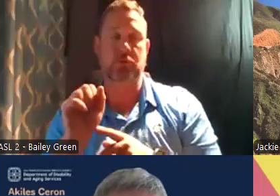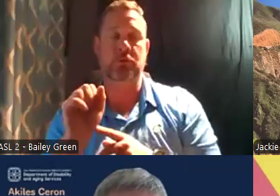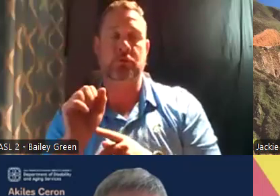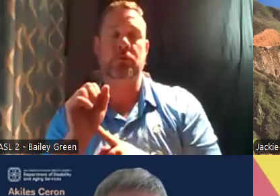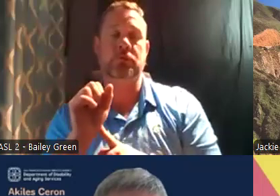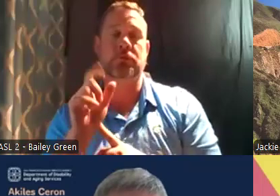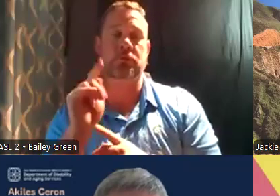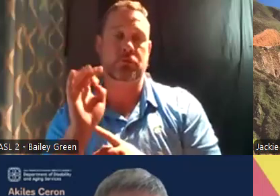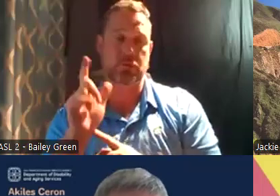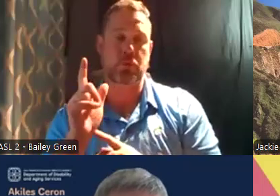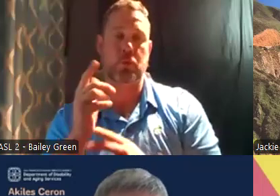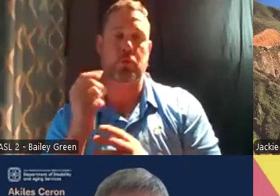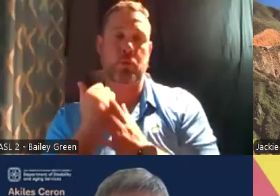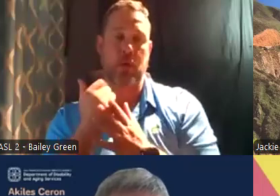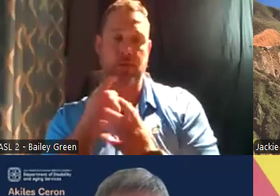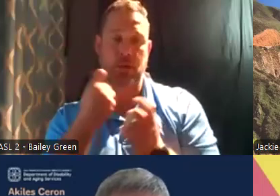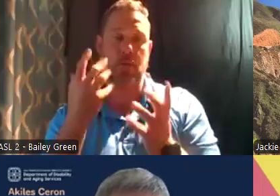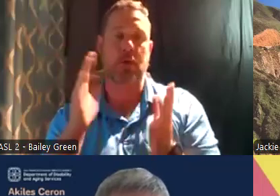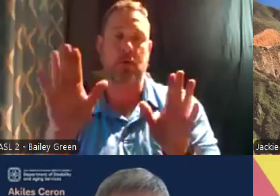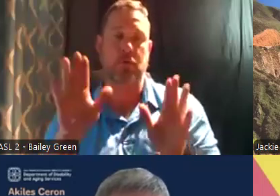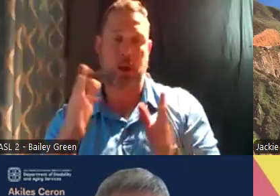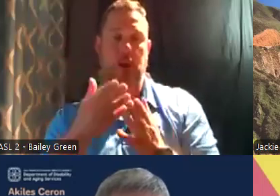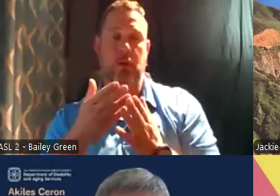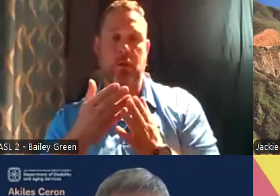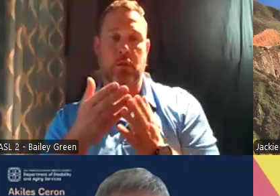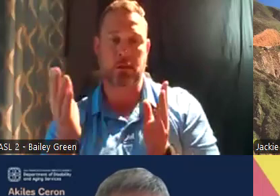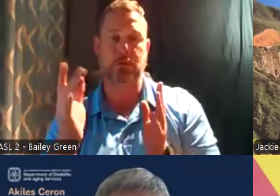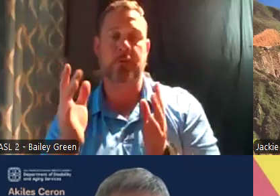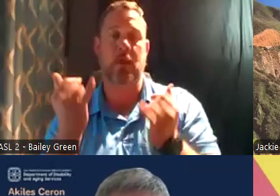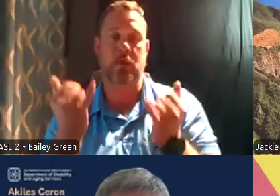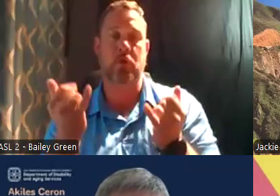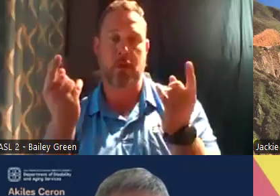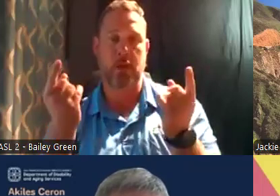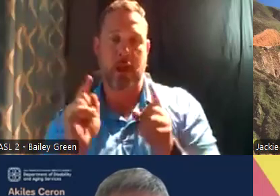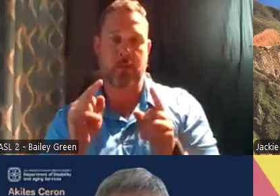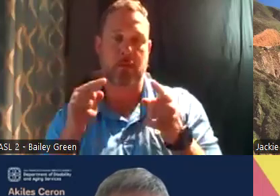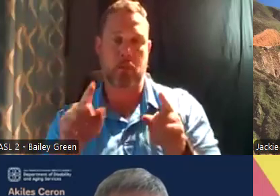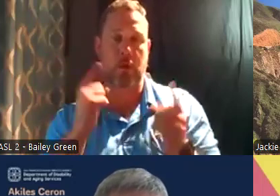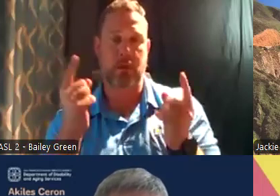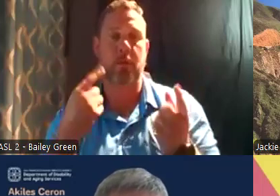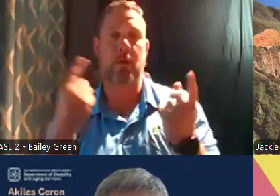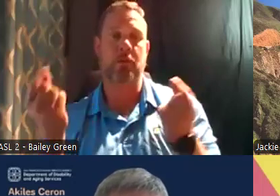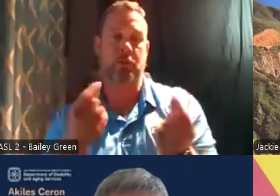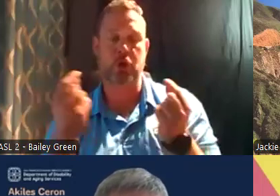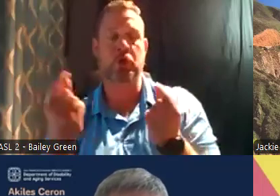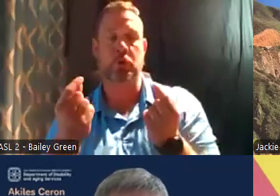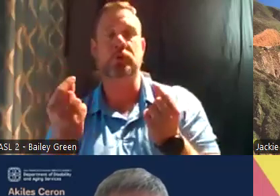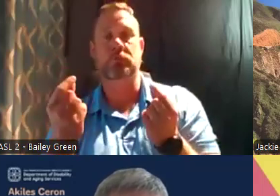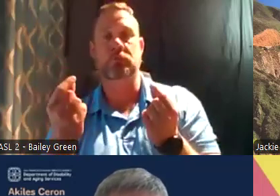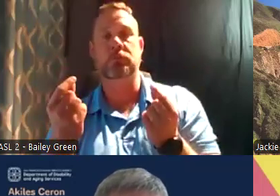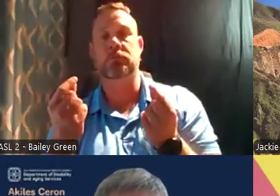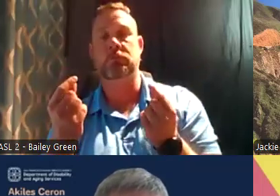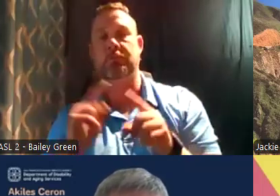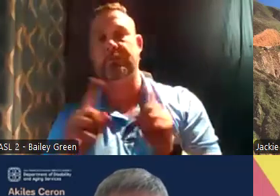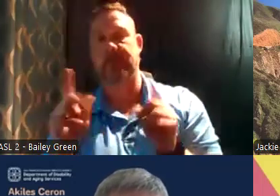a tool to help celebrate the really great things that are currently happening while thinking about what we can be doing differently